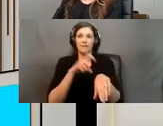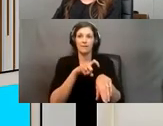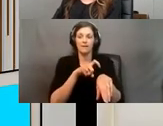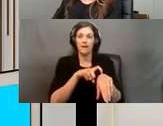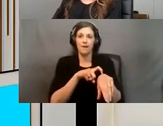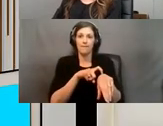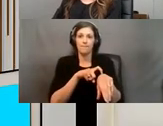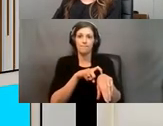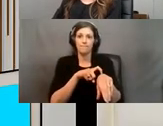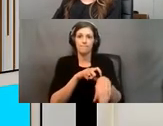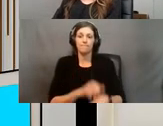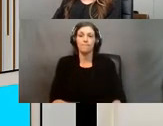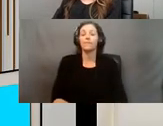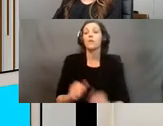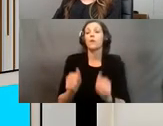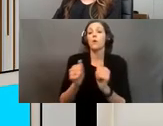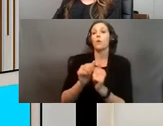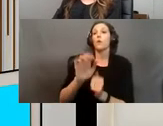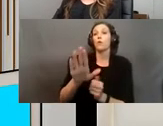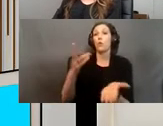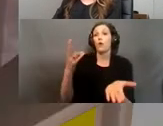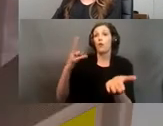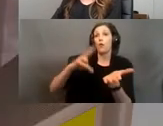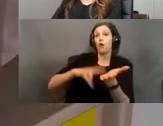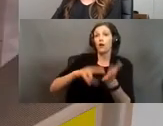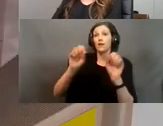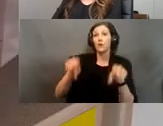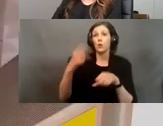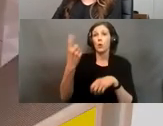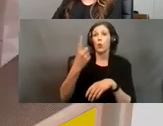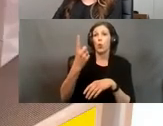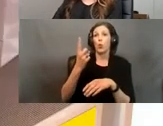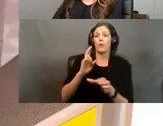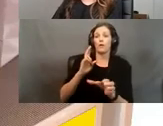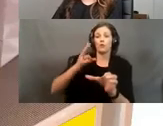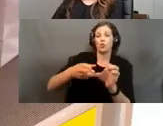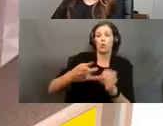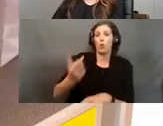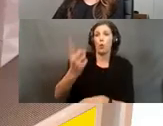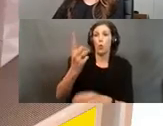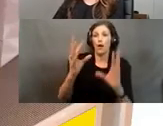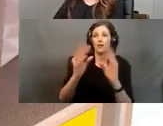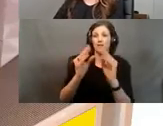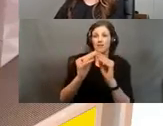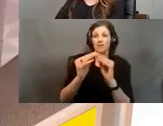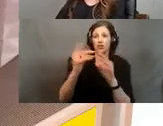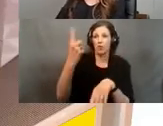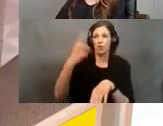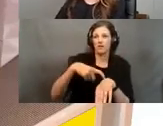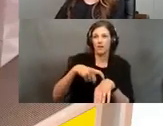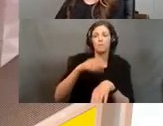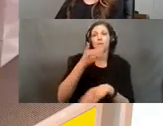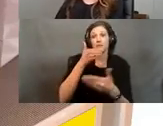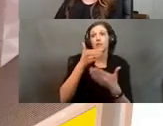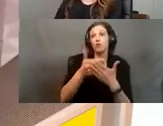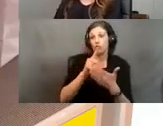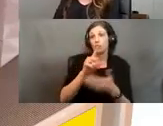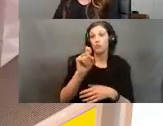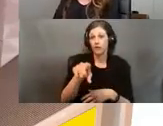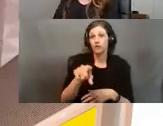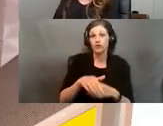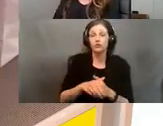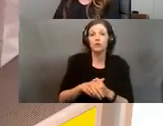So with your login you will only be able to go into one session at a time. That is a very good question. But